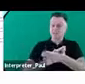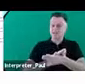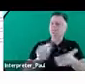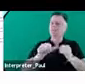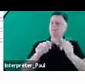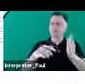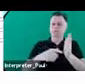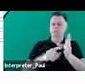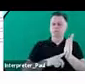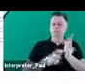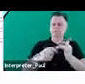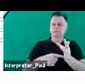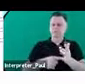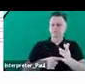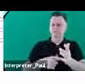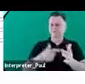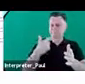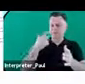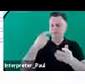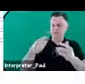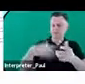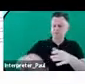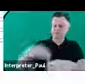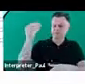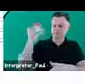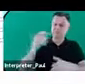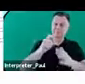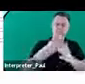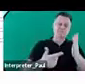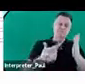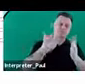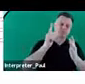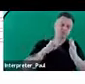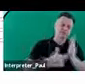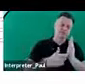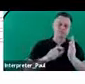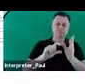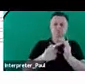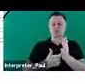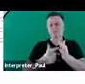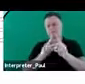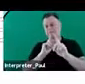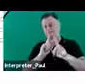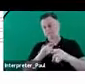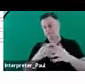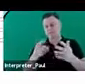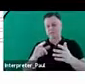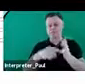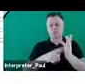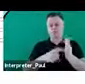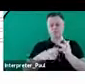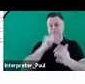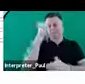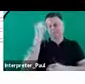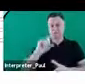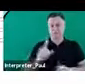that we can all dip into, whether we're a disability officer or whether we're a career advisor. And the aim of this toolkit is to